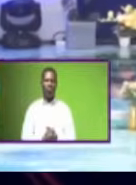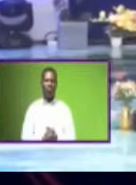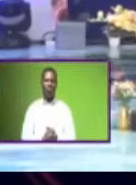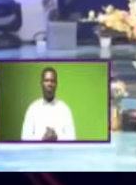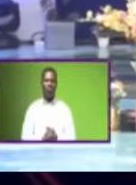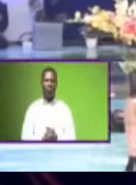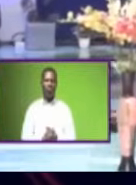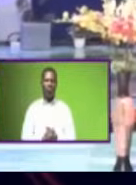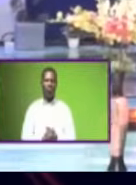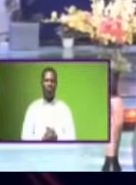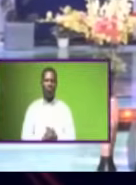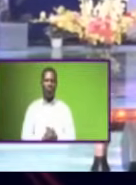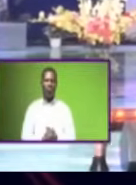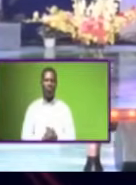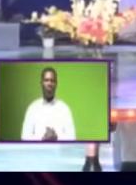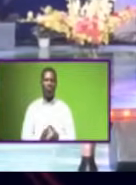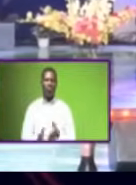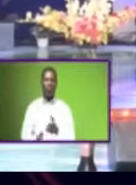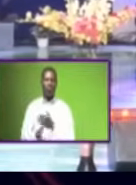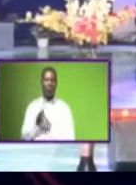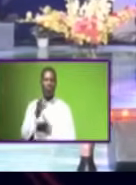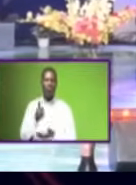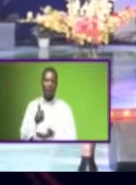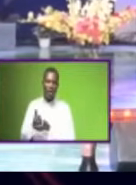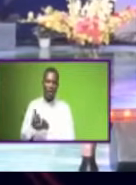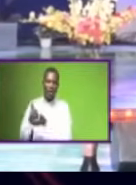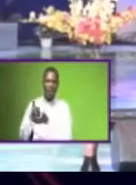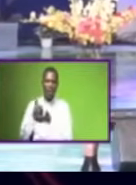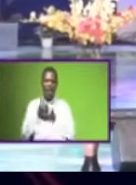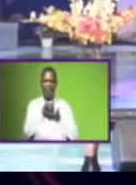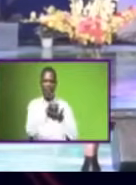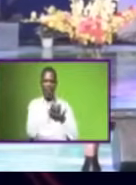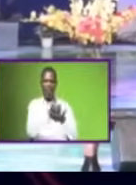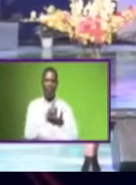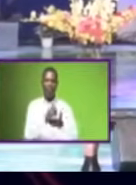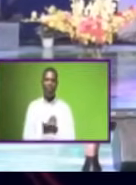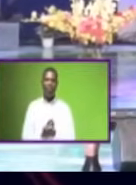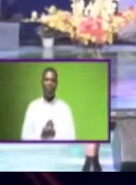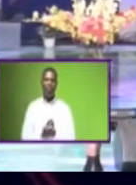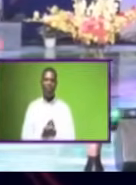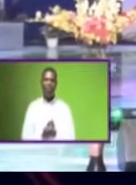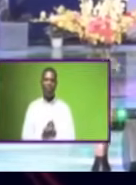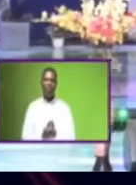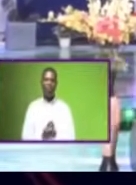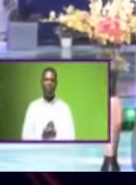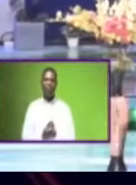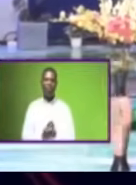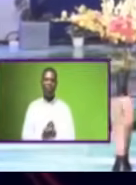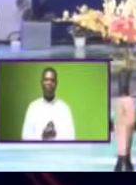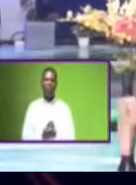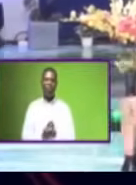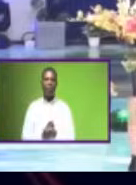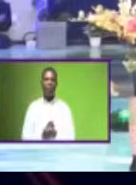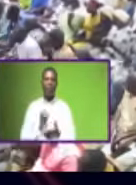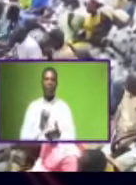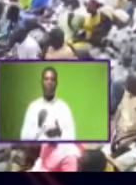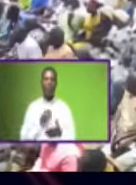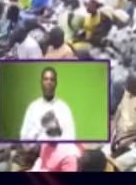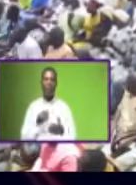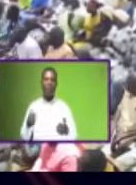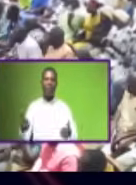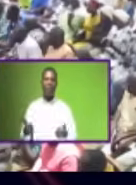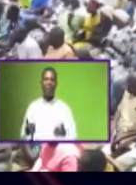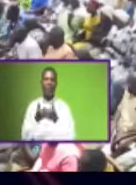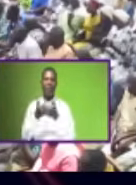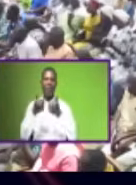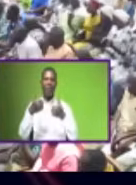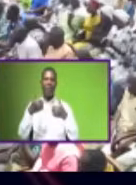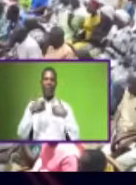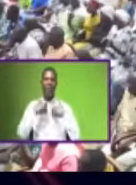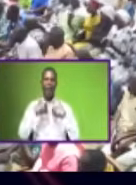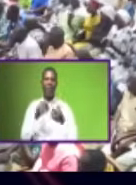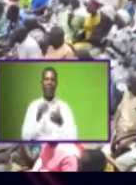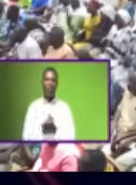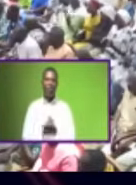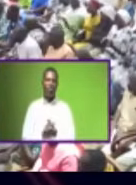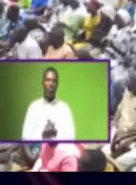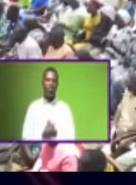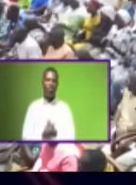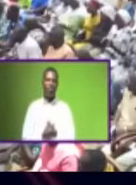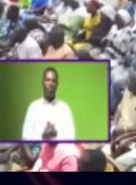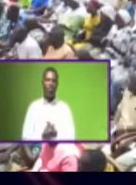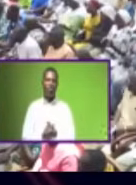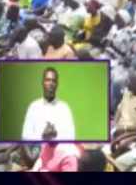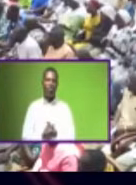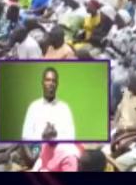witches. May God be with us all. So for us, the challenges that